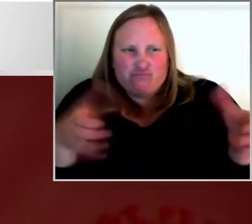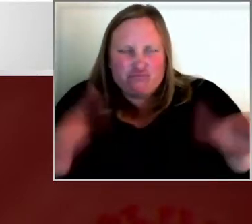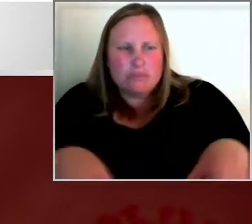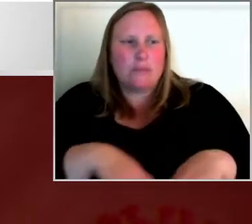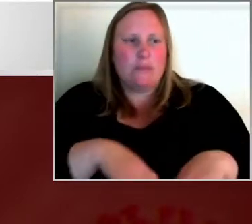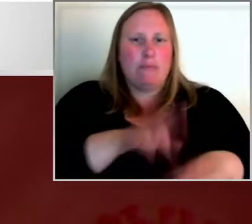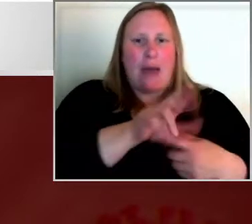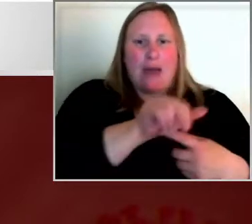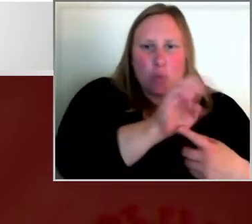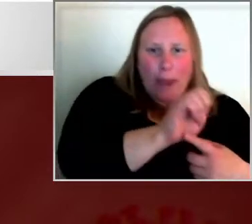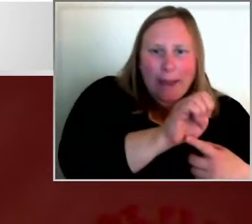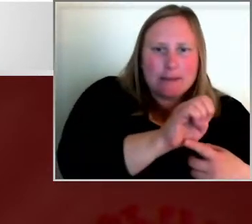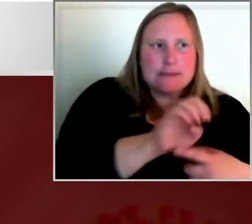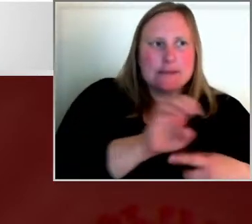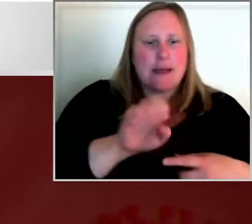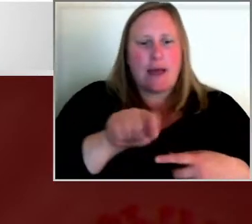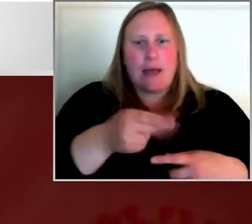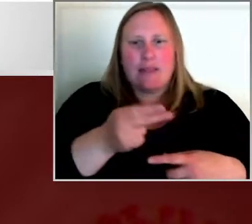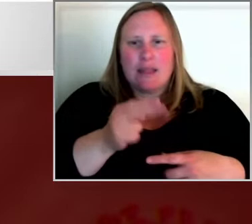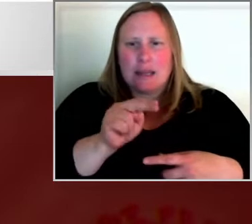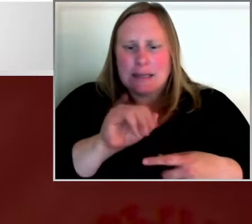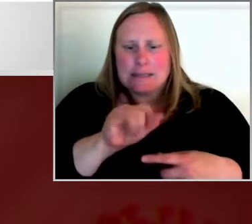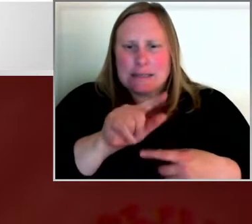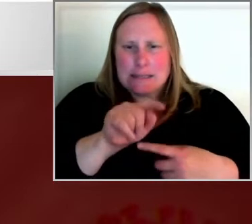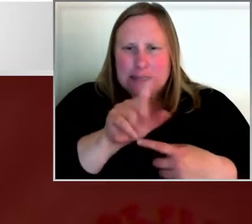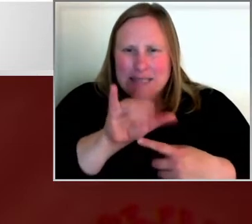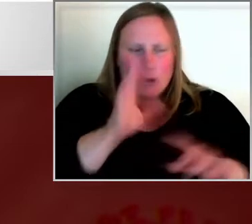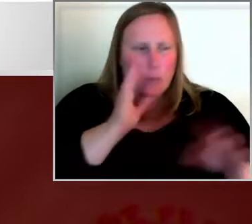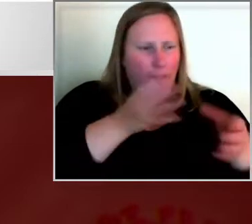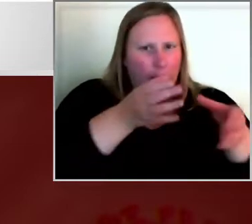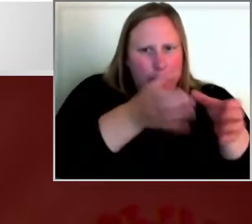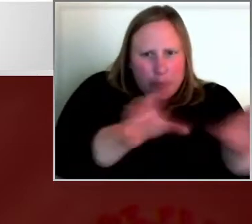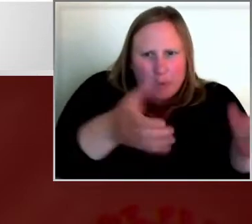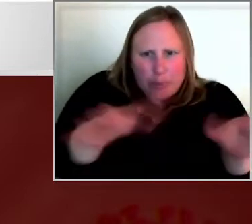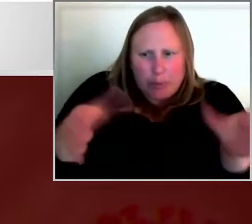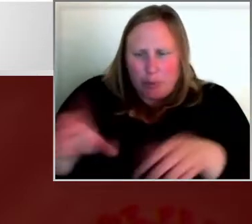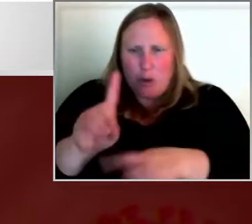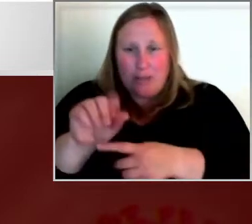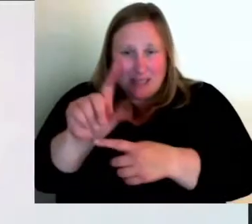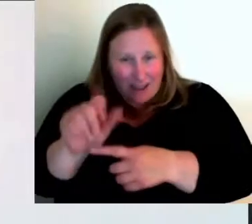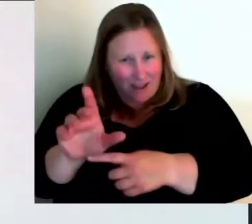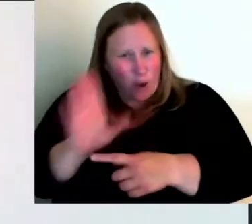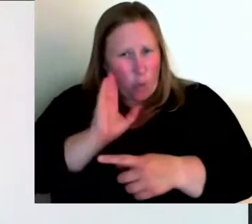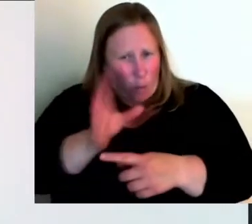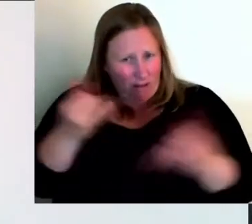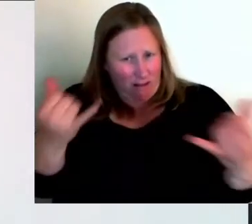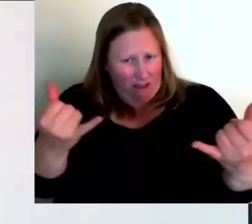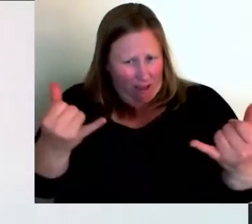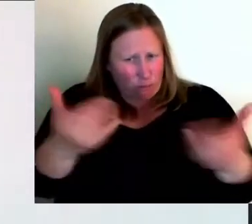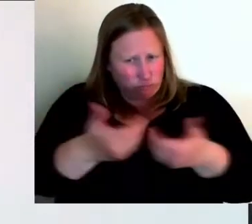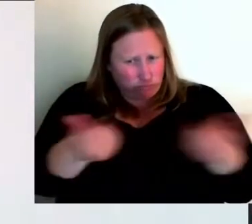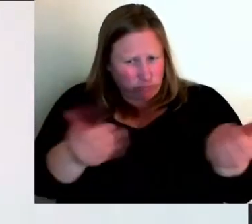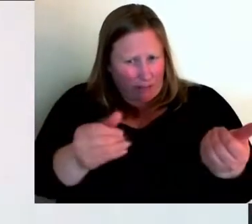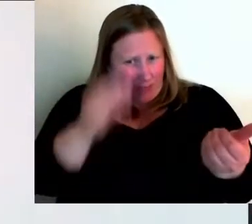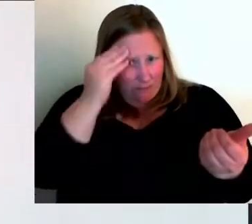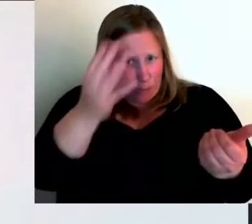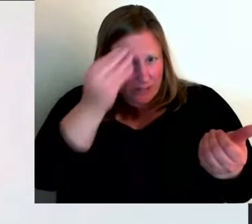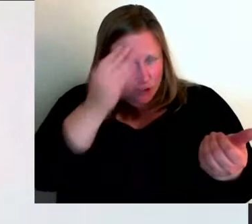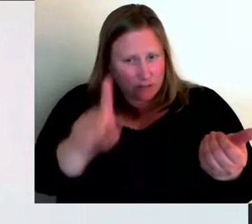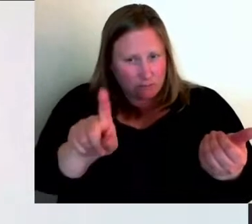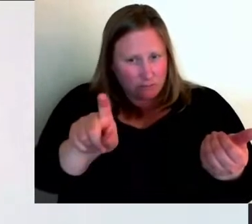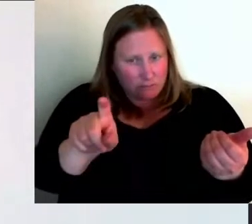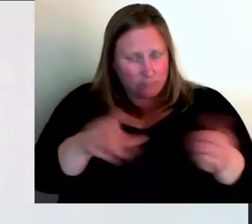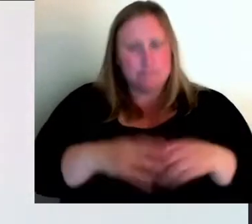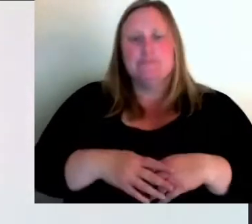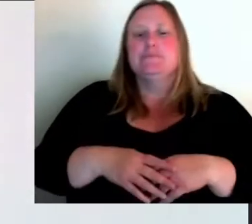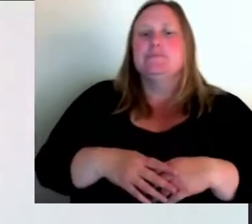Thanks. Sure. Thanks for bringing that up. So, yep, we are doing some cleaning now actively on those cases that live in